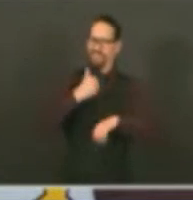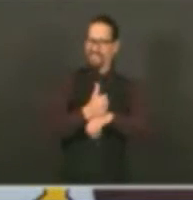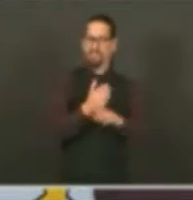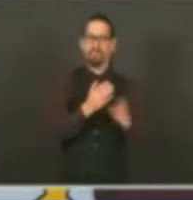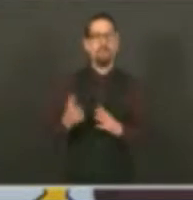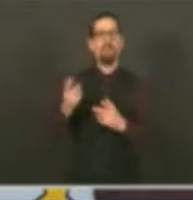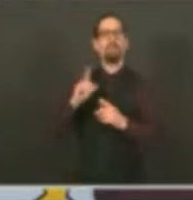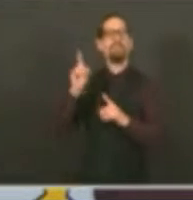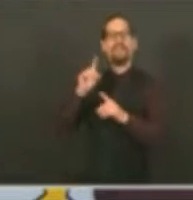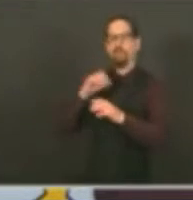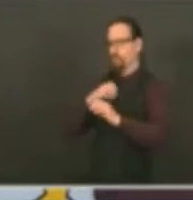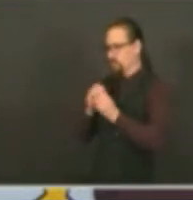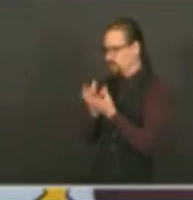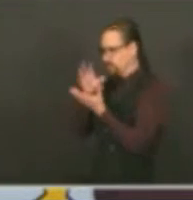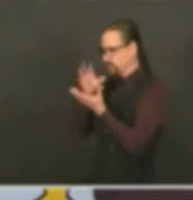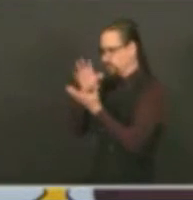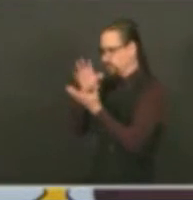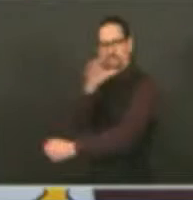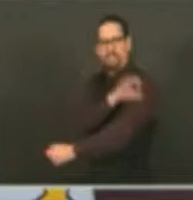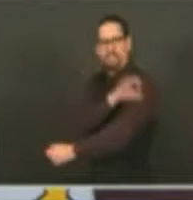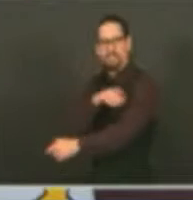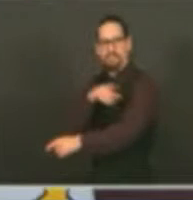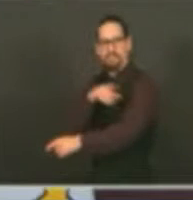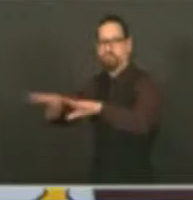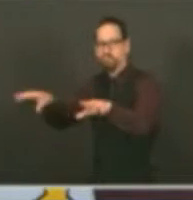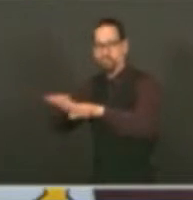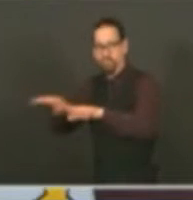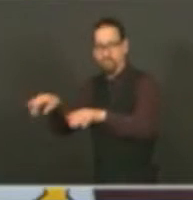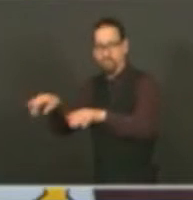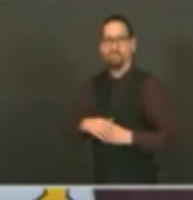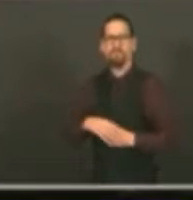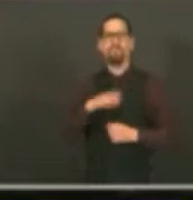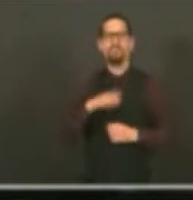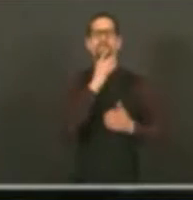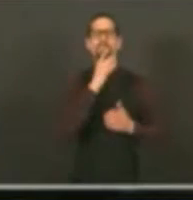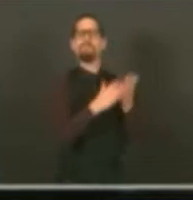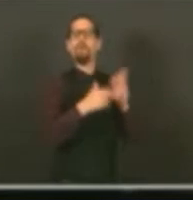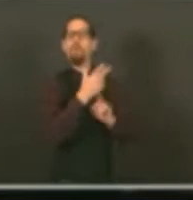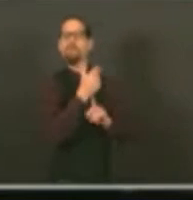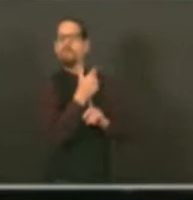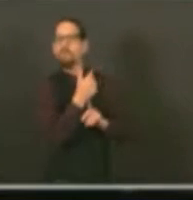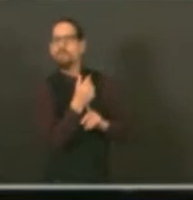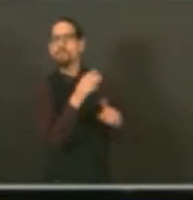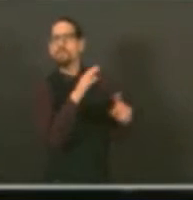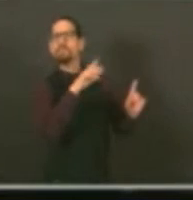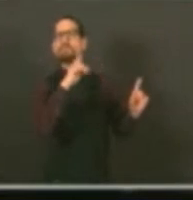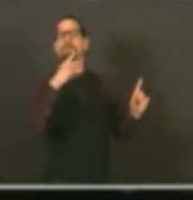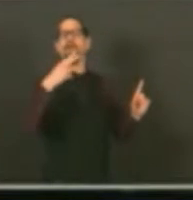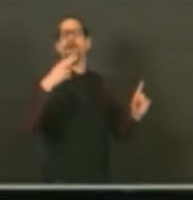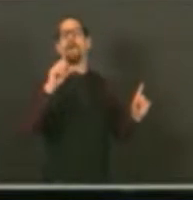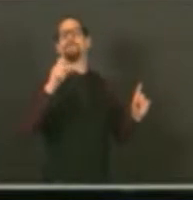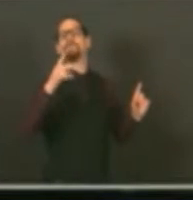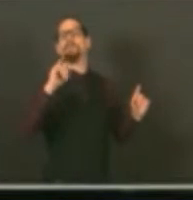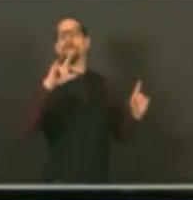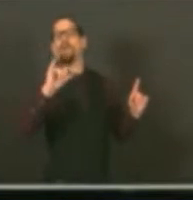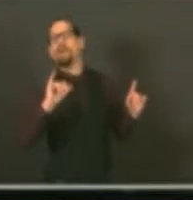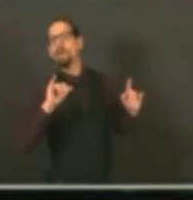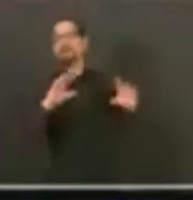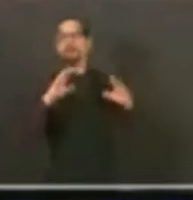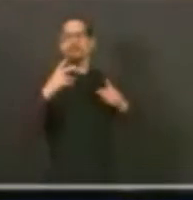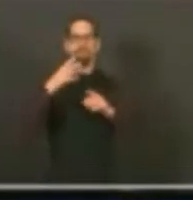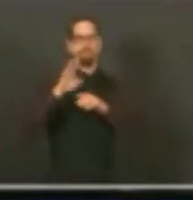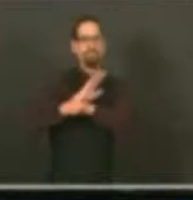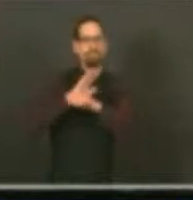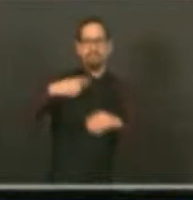the hospitality groups in the state put forth a recommendation today that they'd like to see their members vaccinated towards the top of